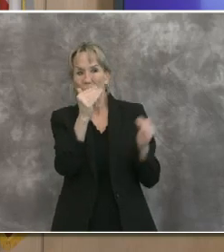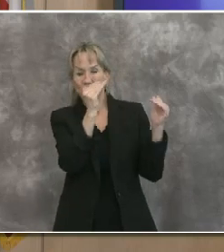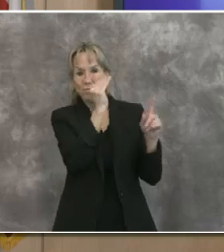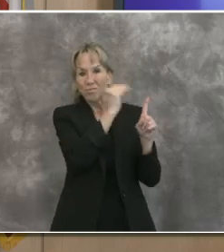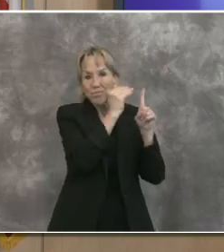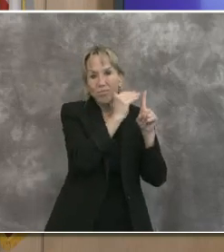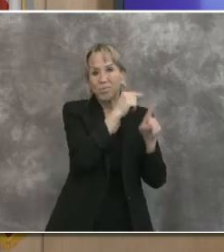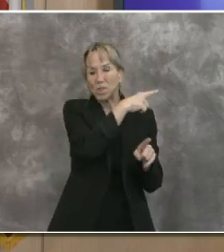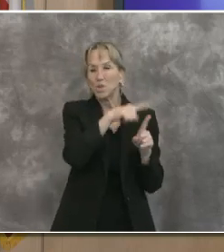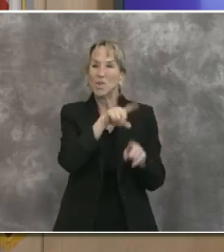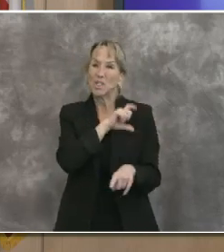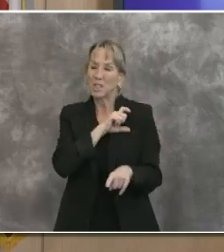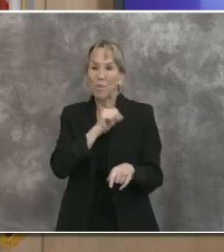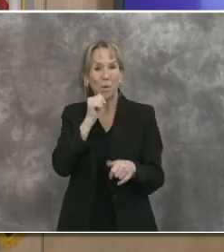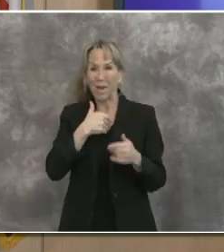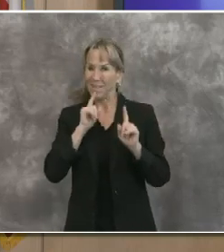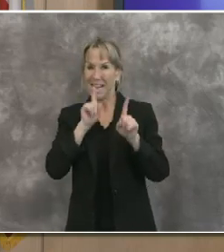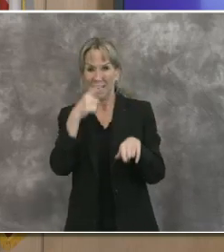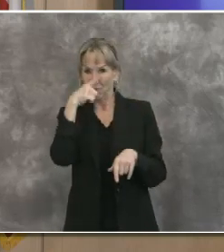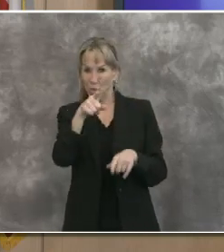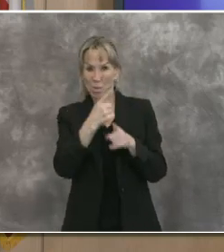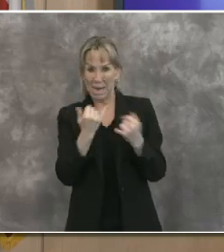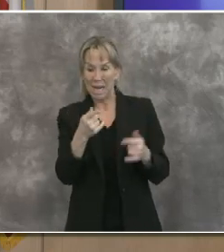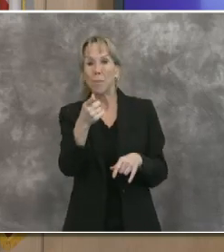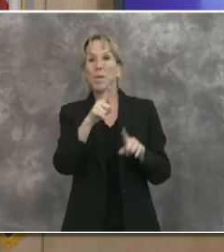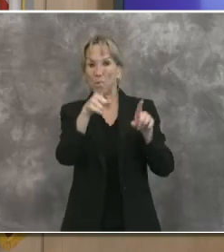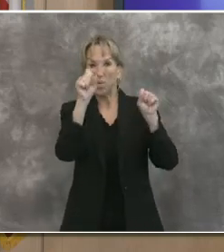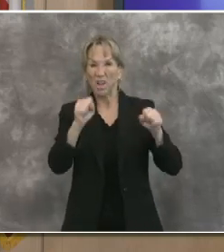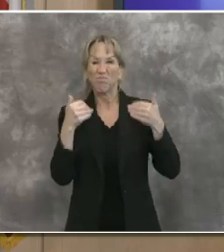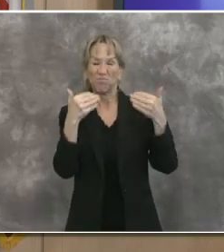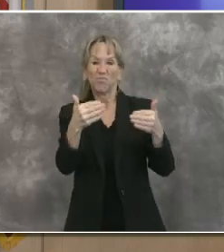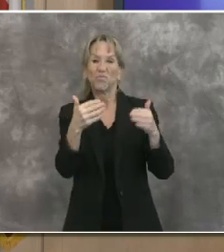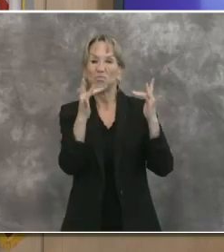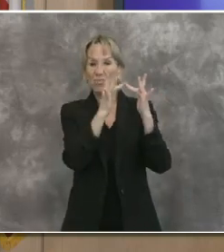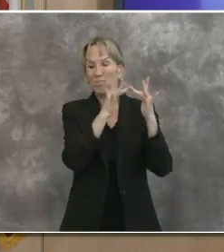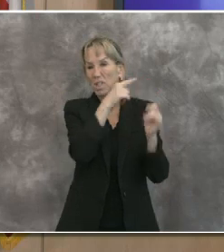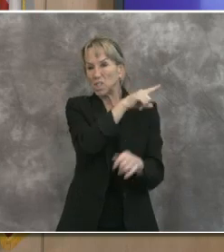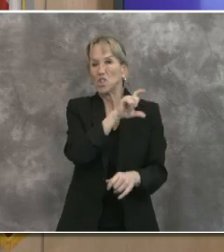So we don't have an answer for you right now, but please contact the sheriff.